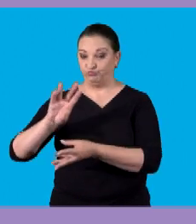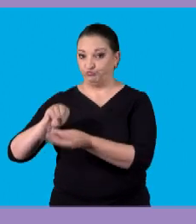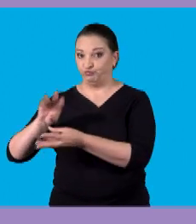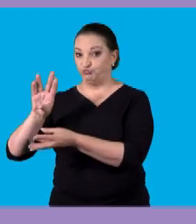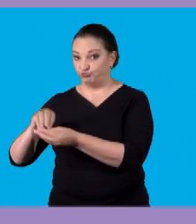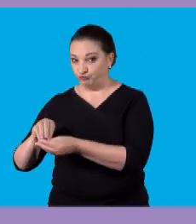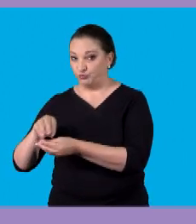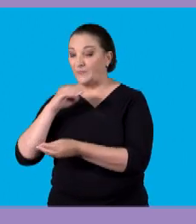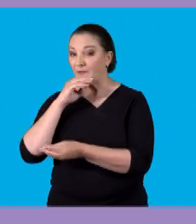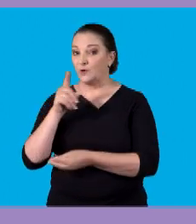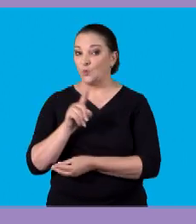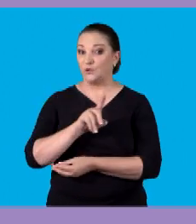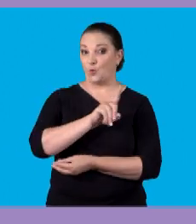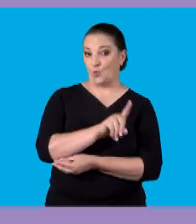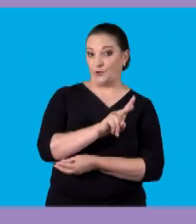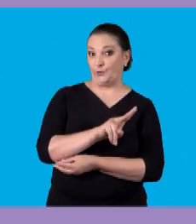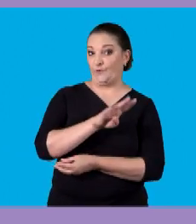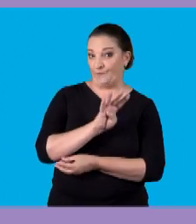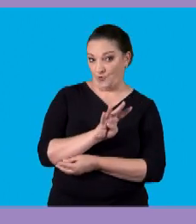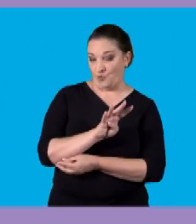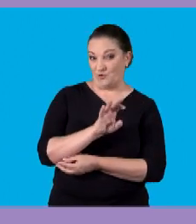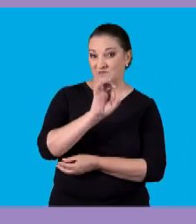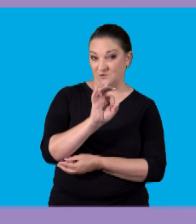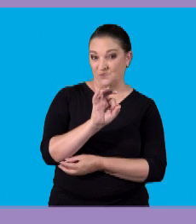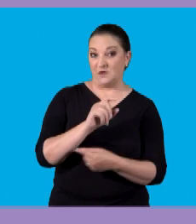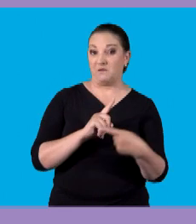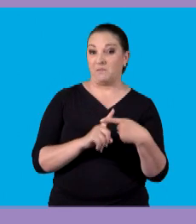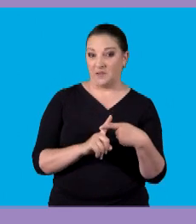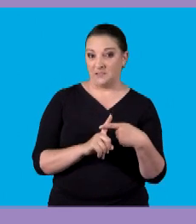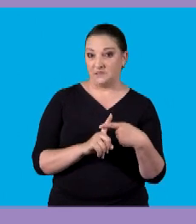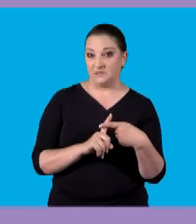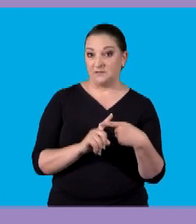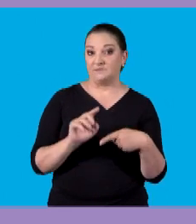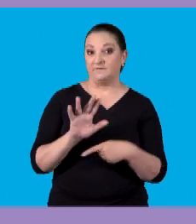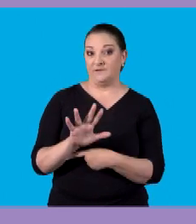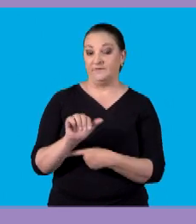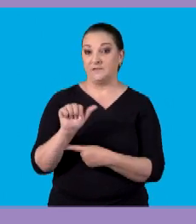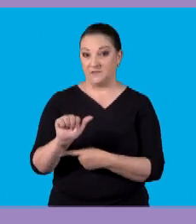D. That would be 124 degrees plus